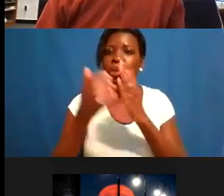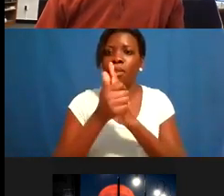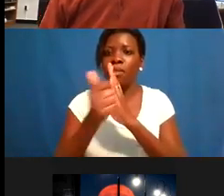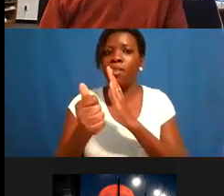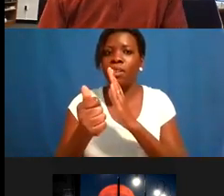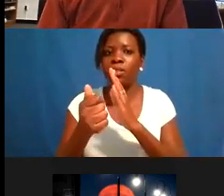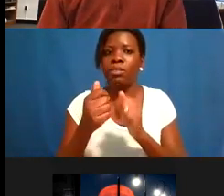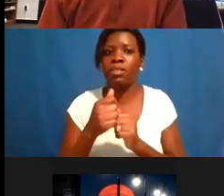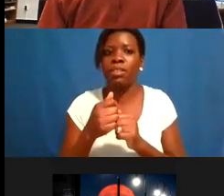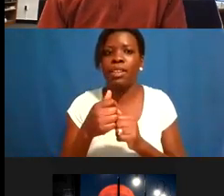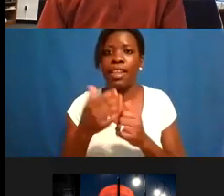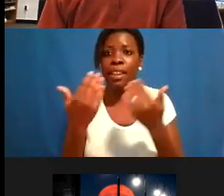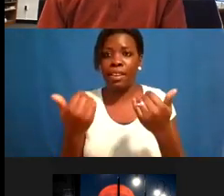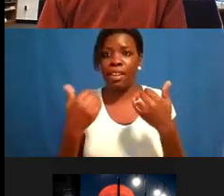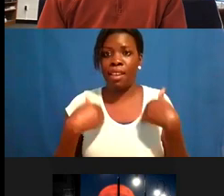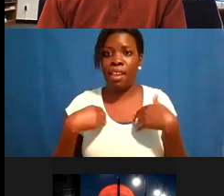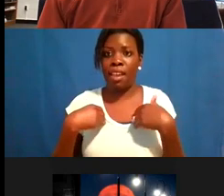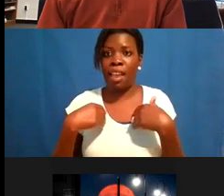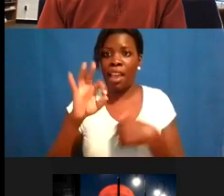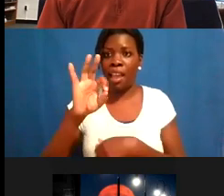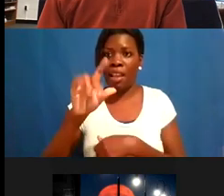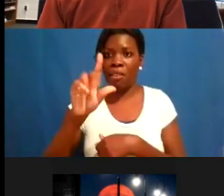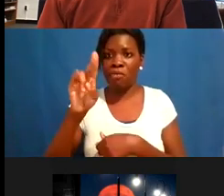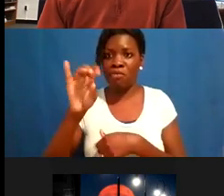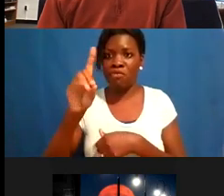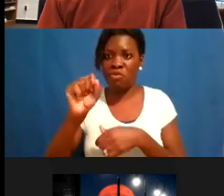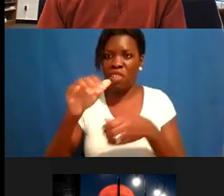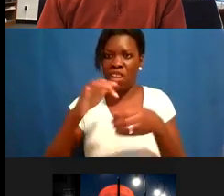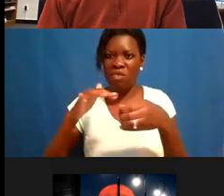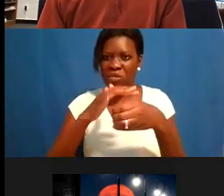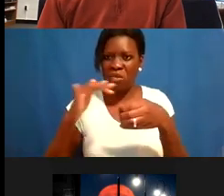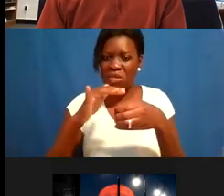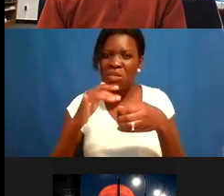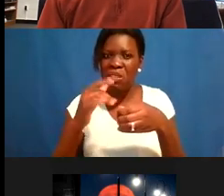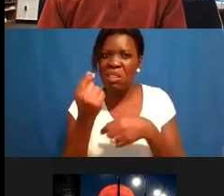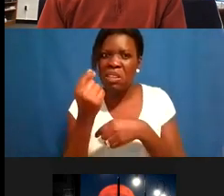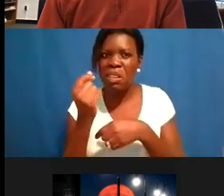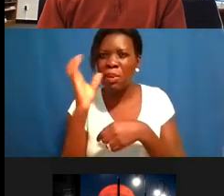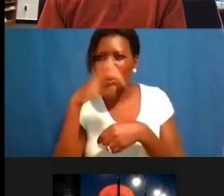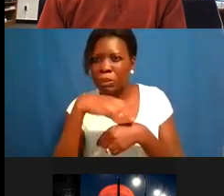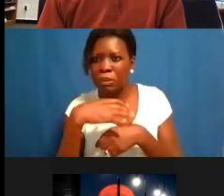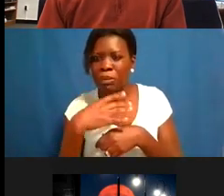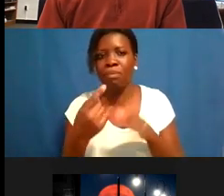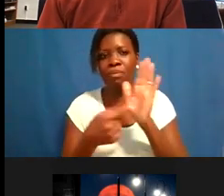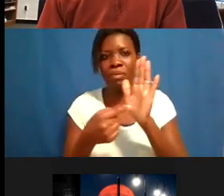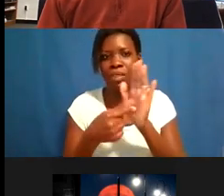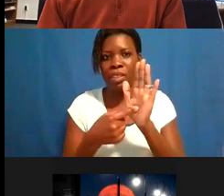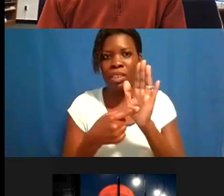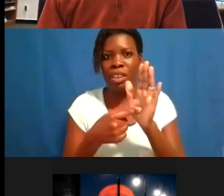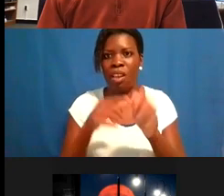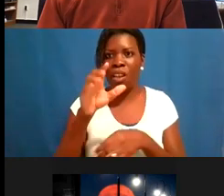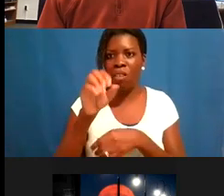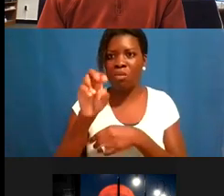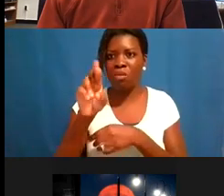there are some fluids that at times it can act a little bit weird and strange. There's an example for you, cornstarch mixture